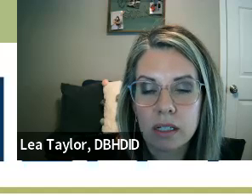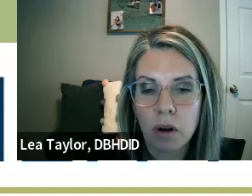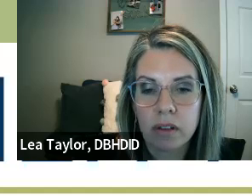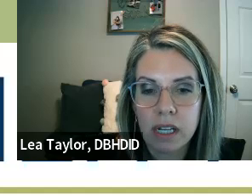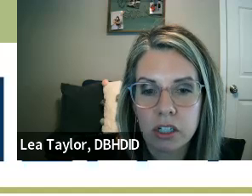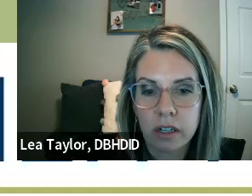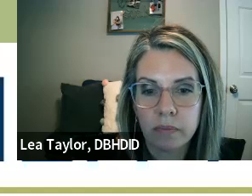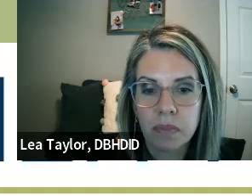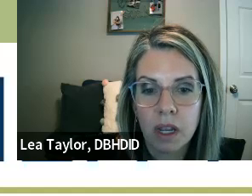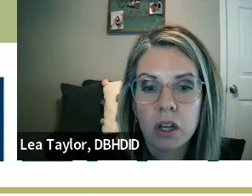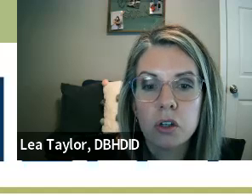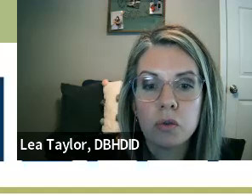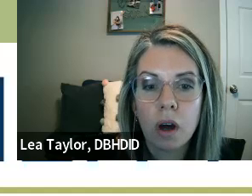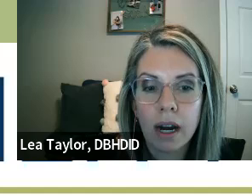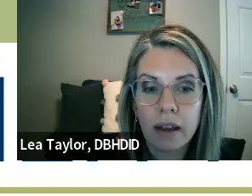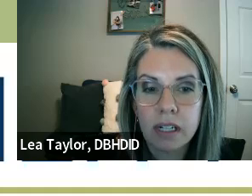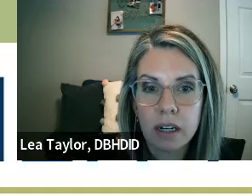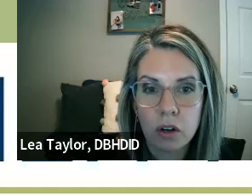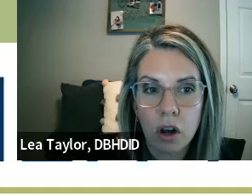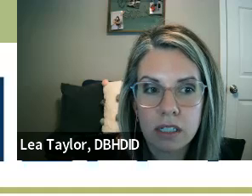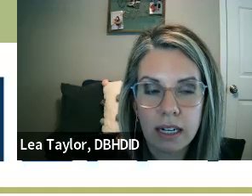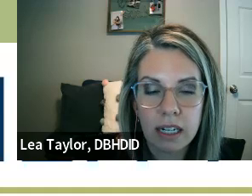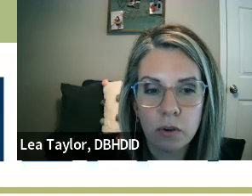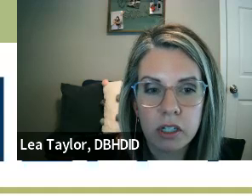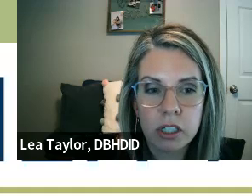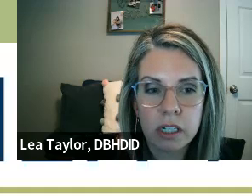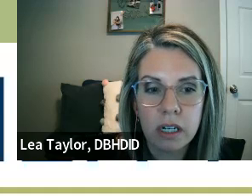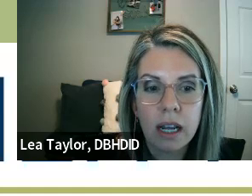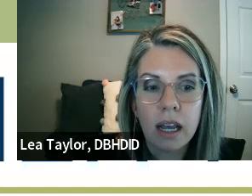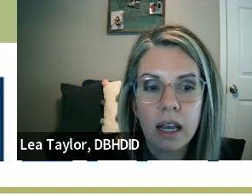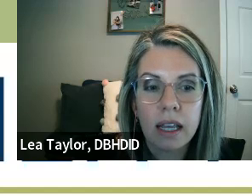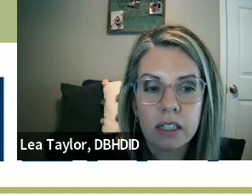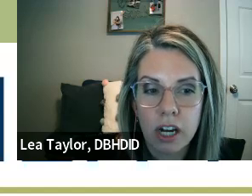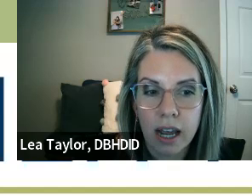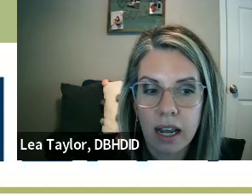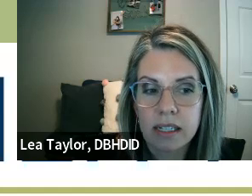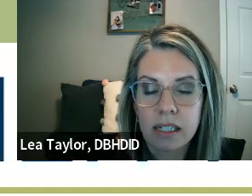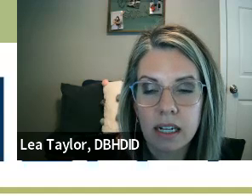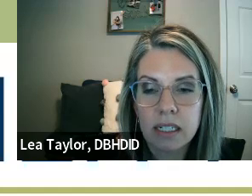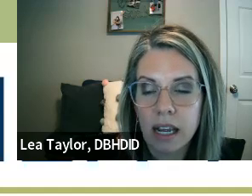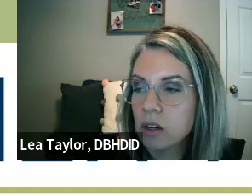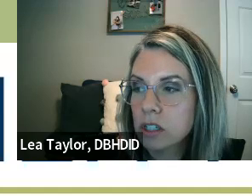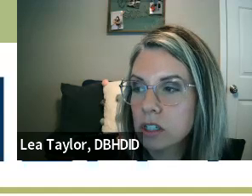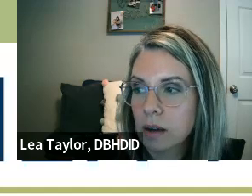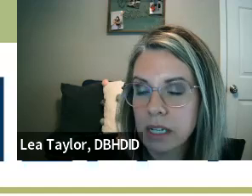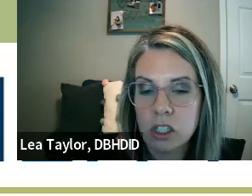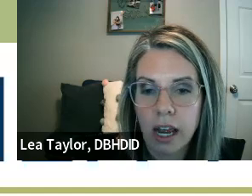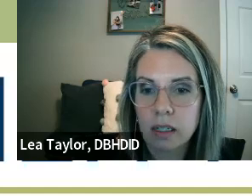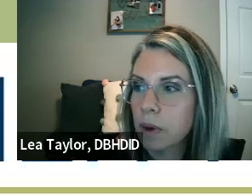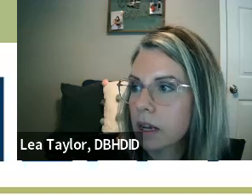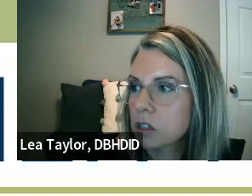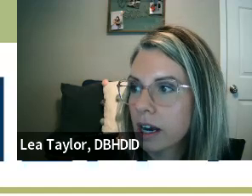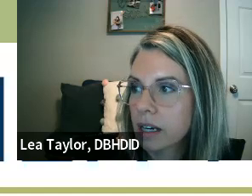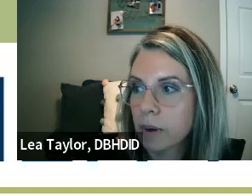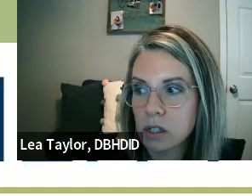counts as part of the session. You do not have to enter your contact information in the chat, as attendees and your time is